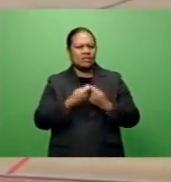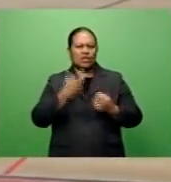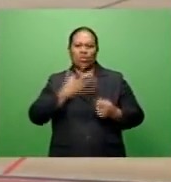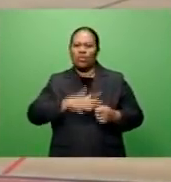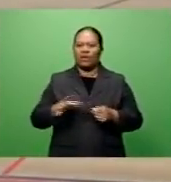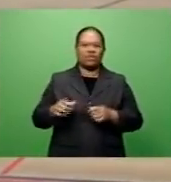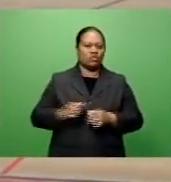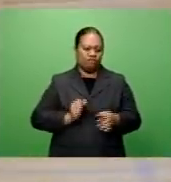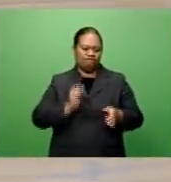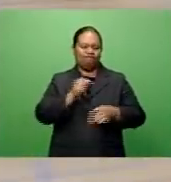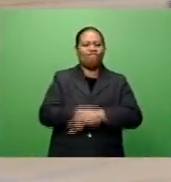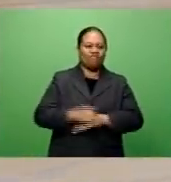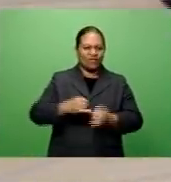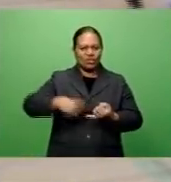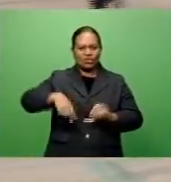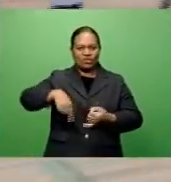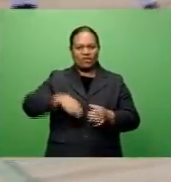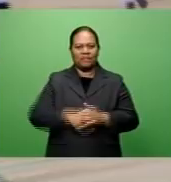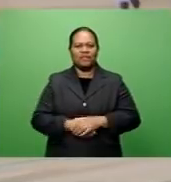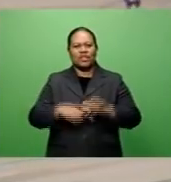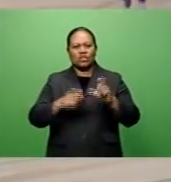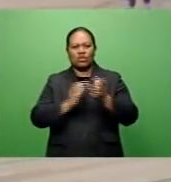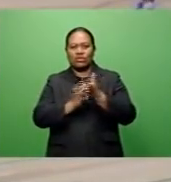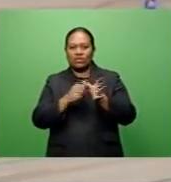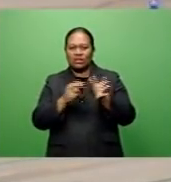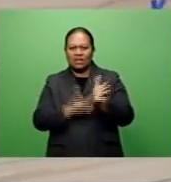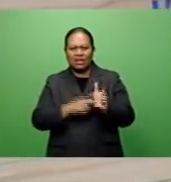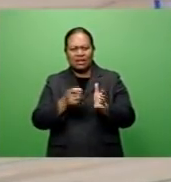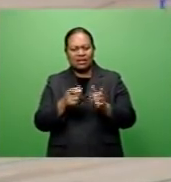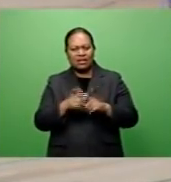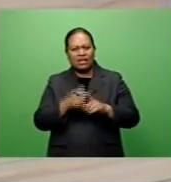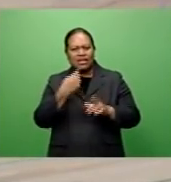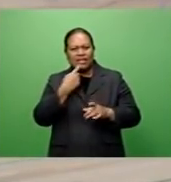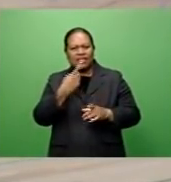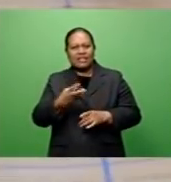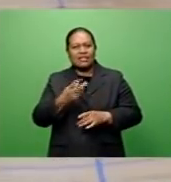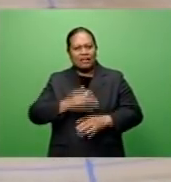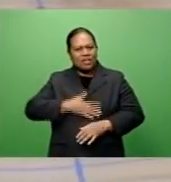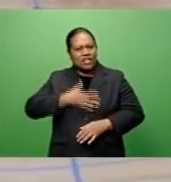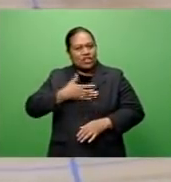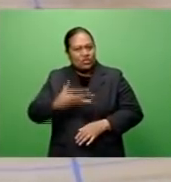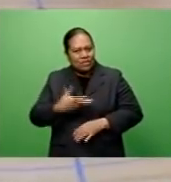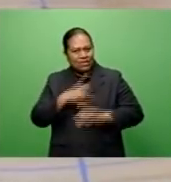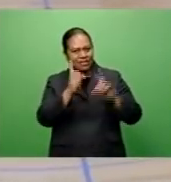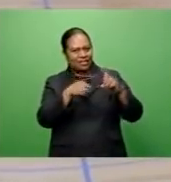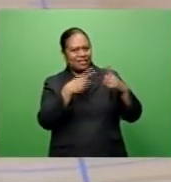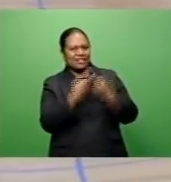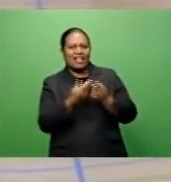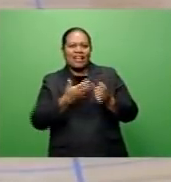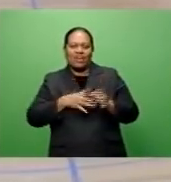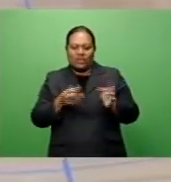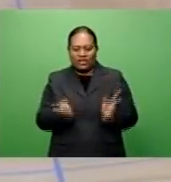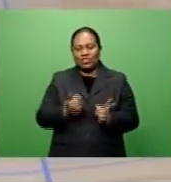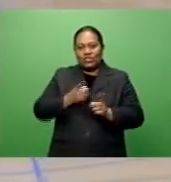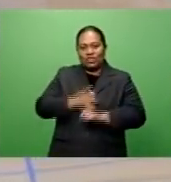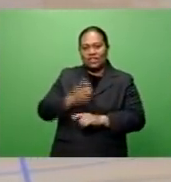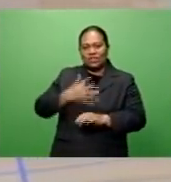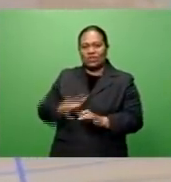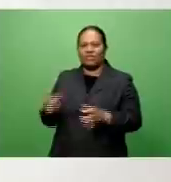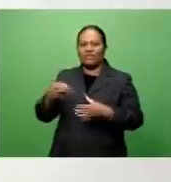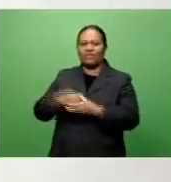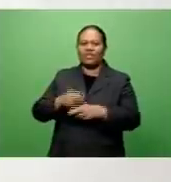current champs Suva. Chand adds, interestingly, there will be some district reps that have switched to join the futsal side this